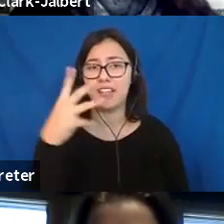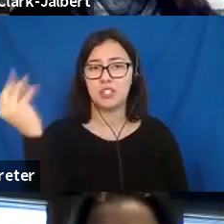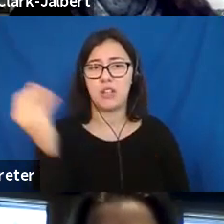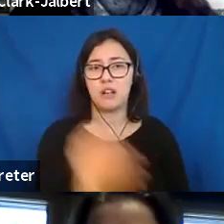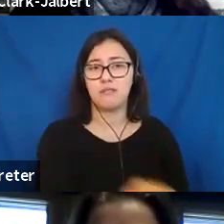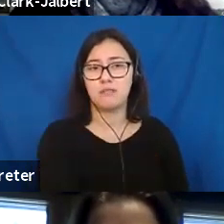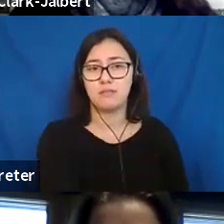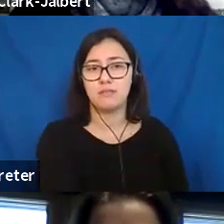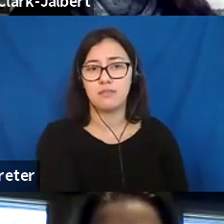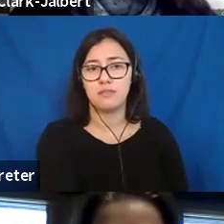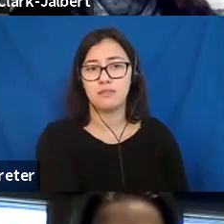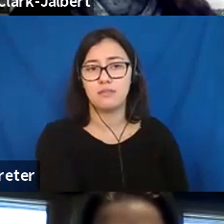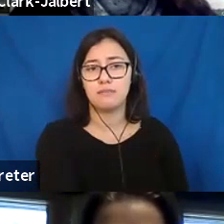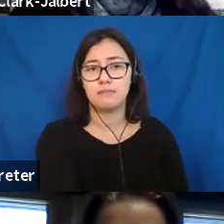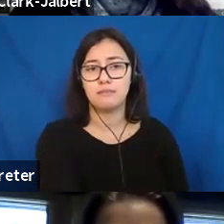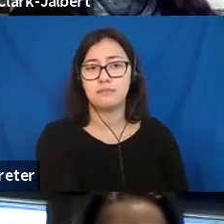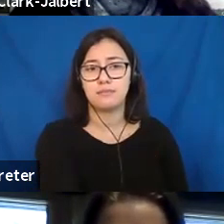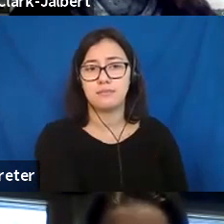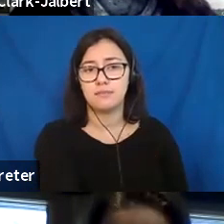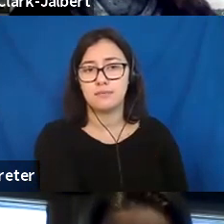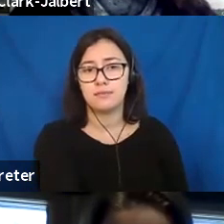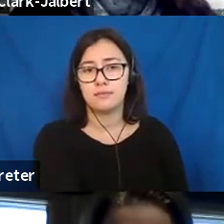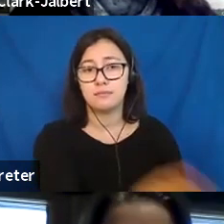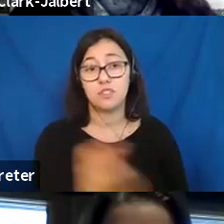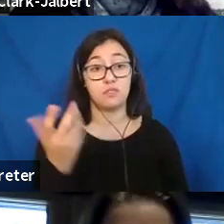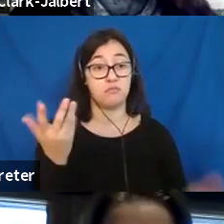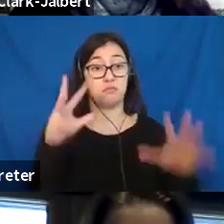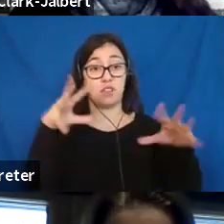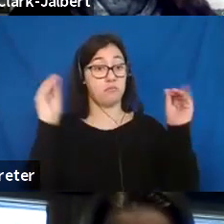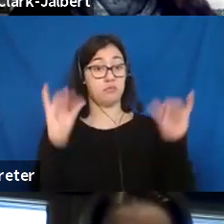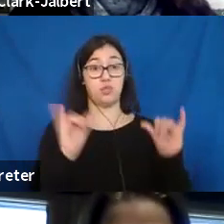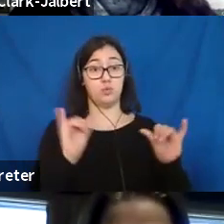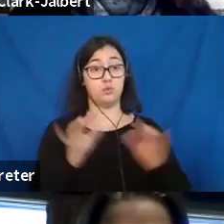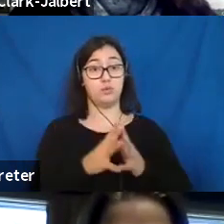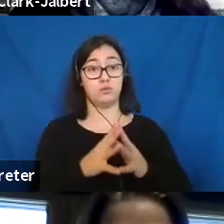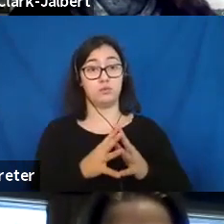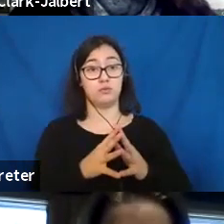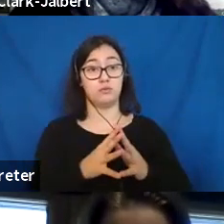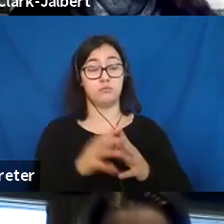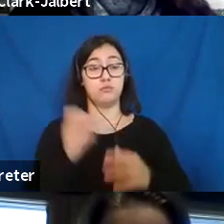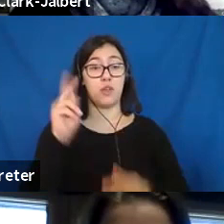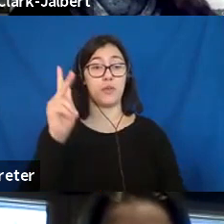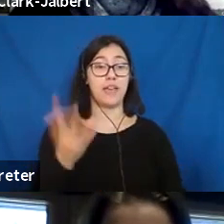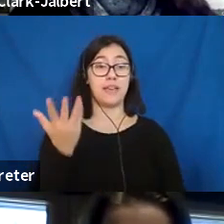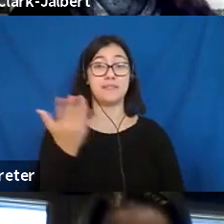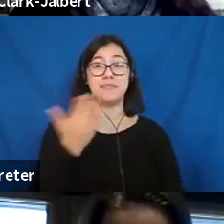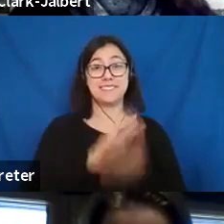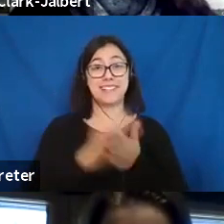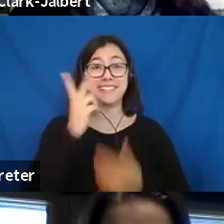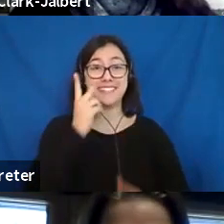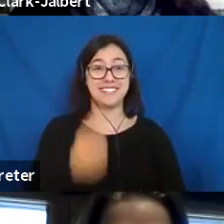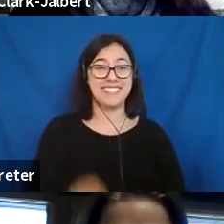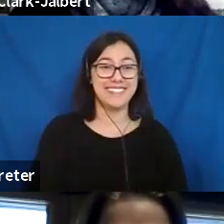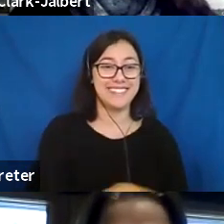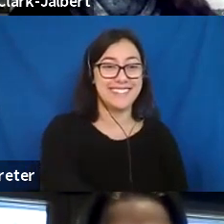for today, which, well, we're not going to have time to fully do this, but